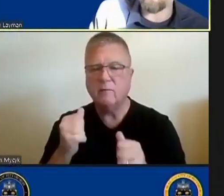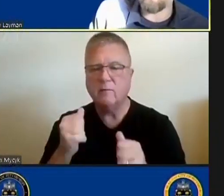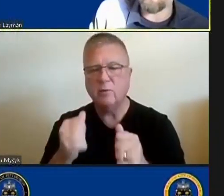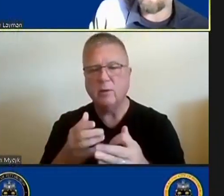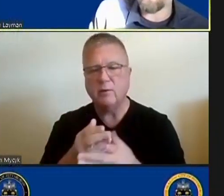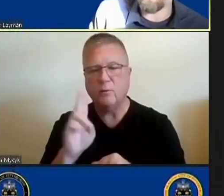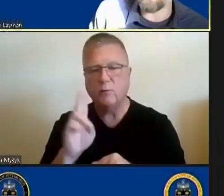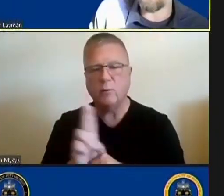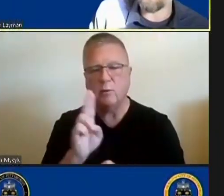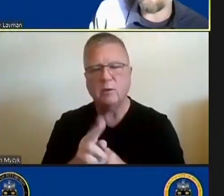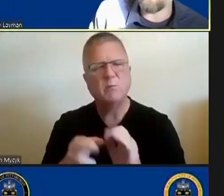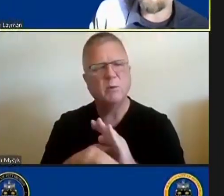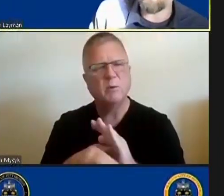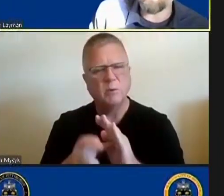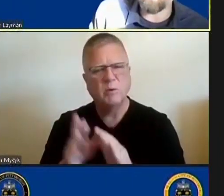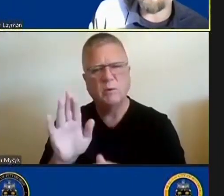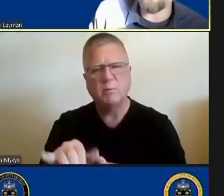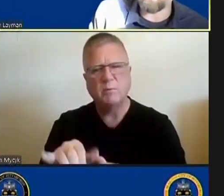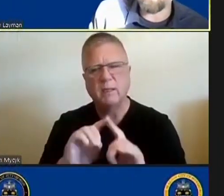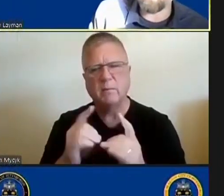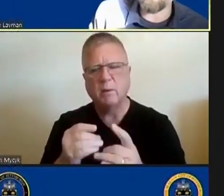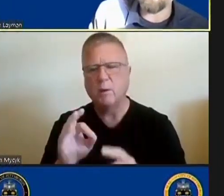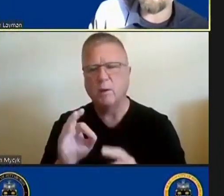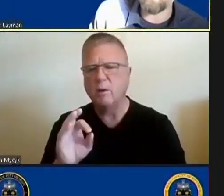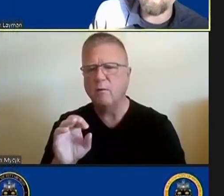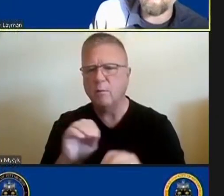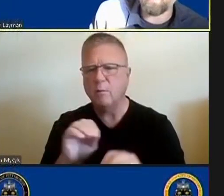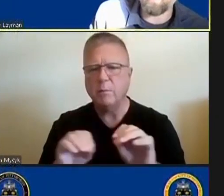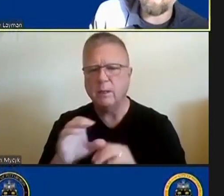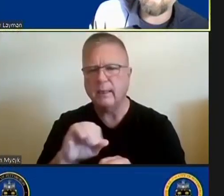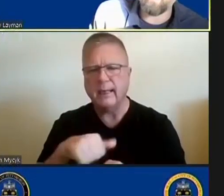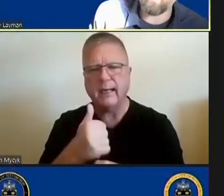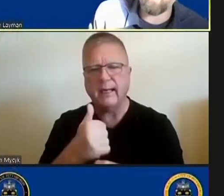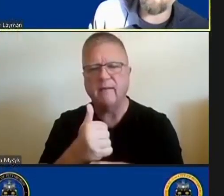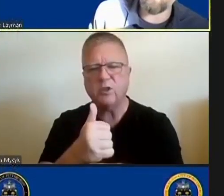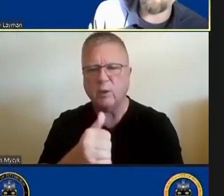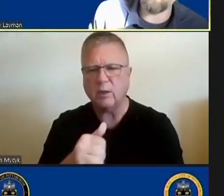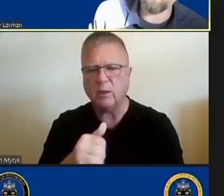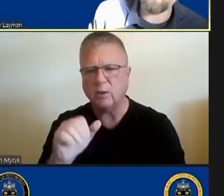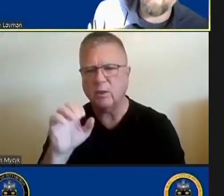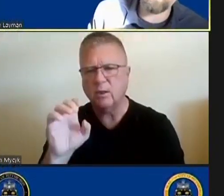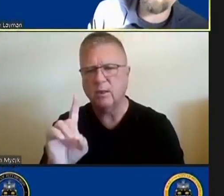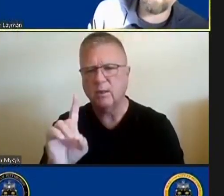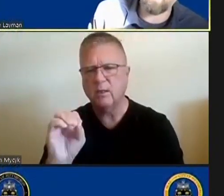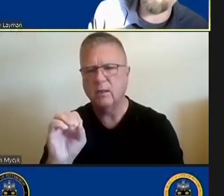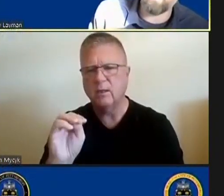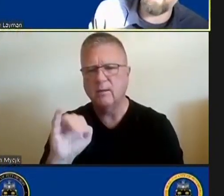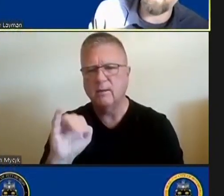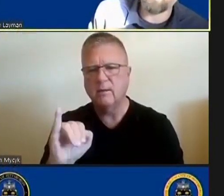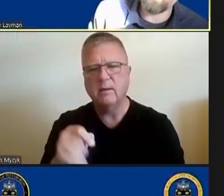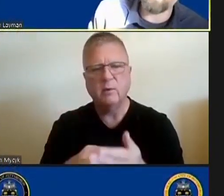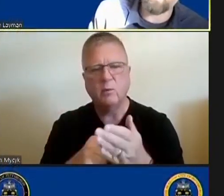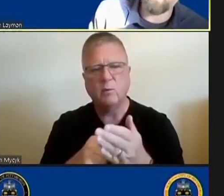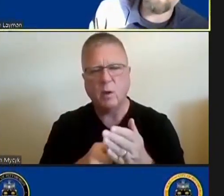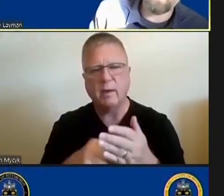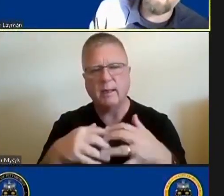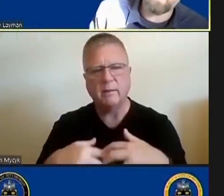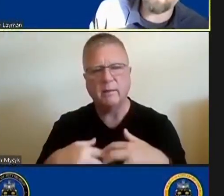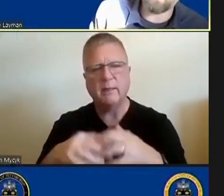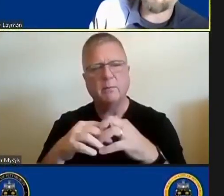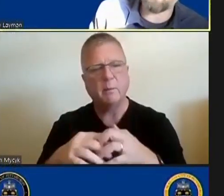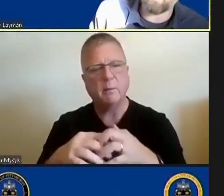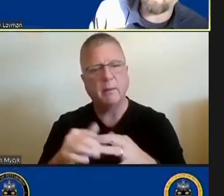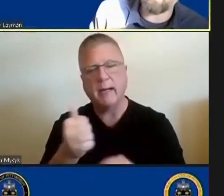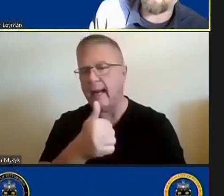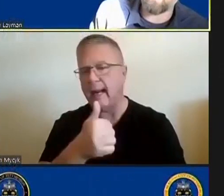would be reviewed by the Department of Mobility and Infrastructure, and it would require the applicant to implement any recommendations